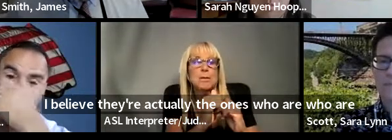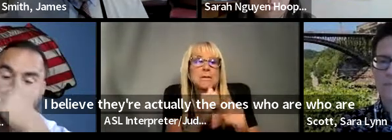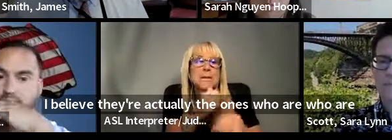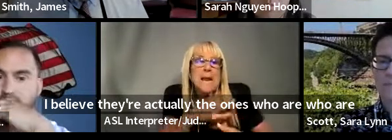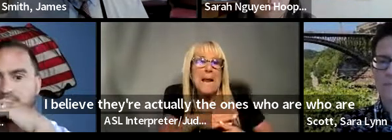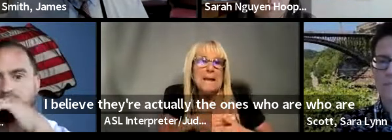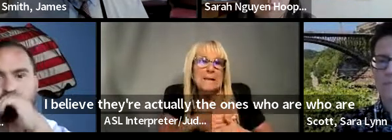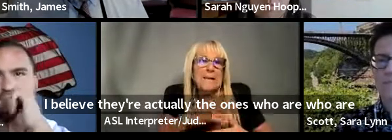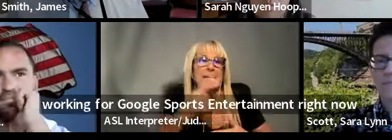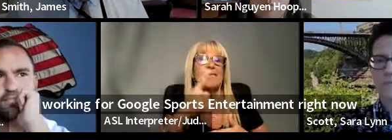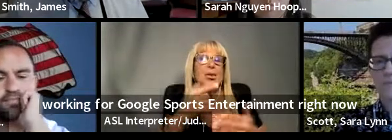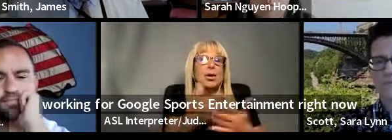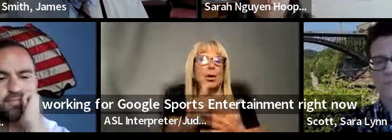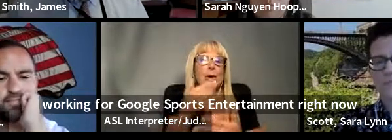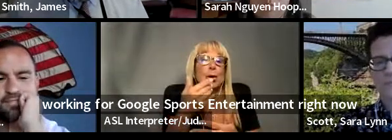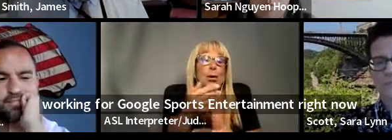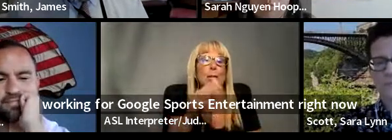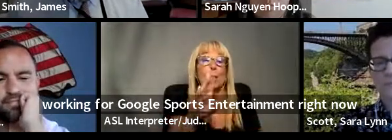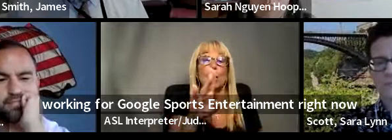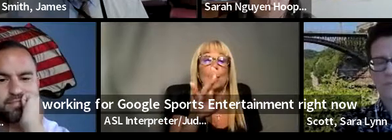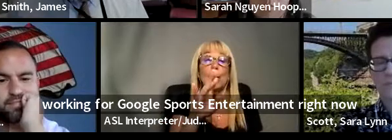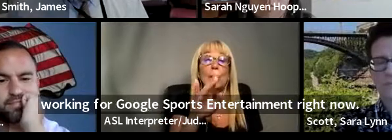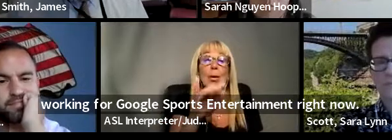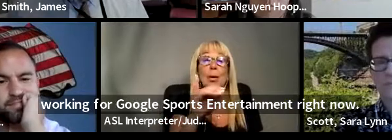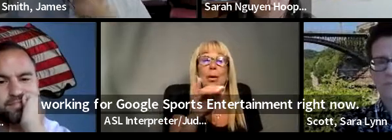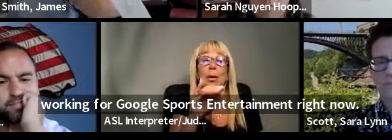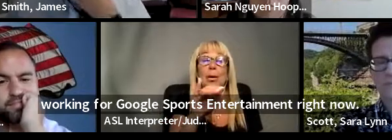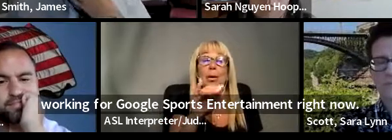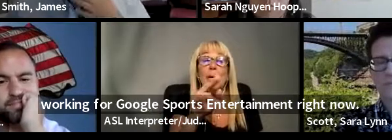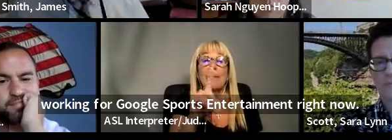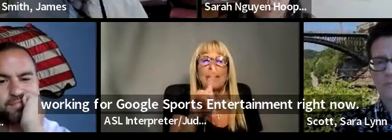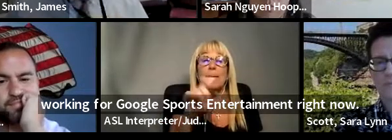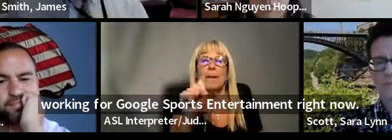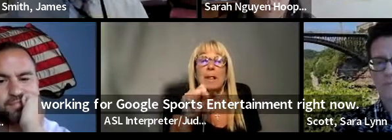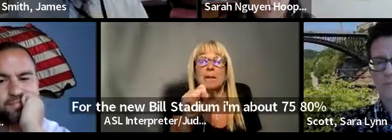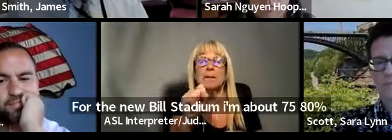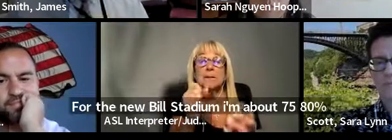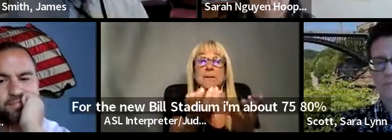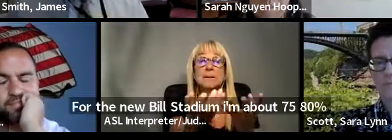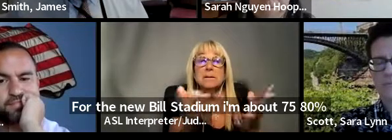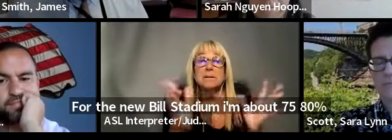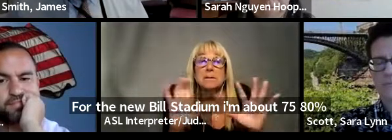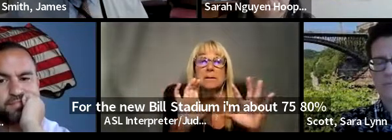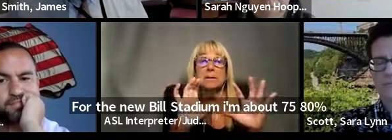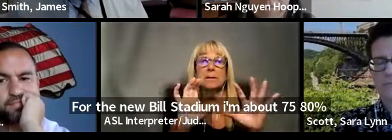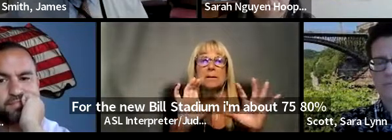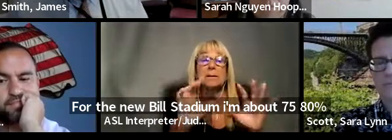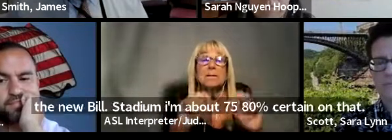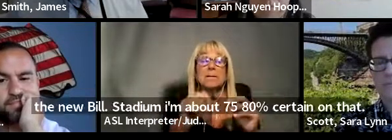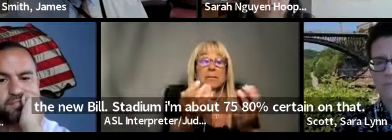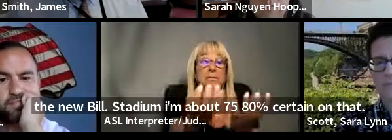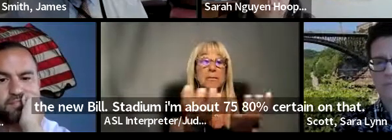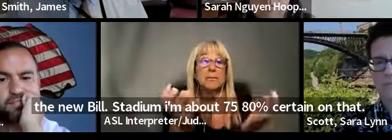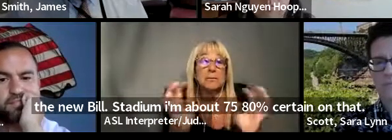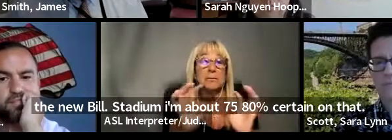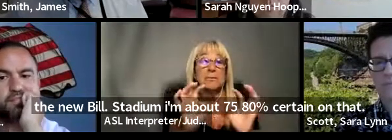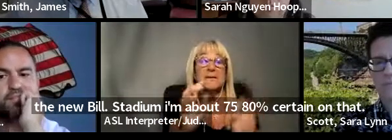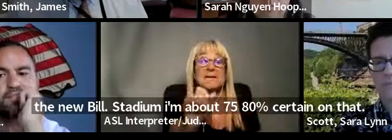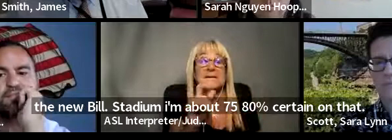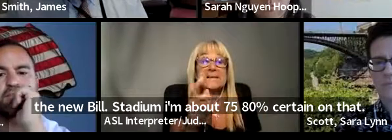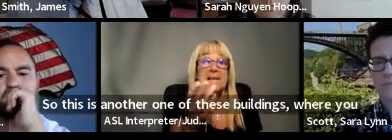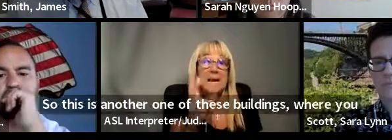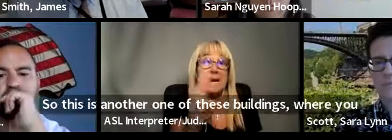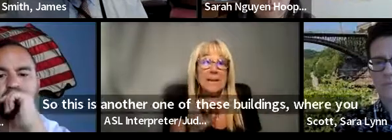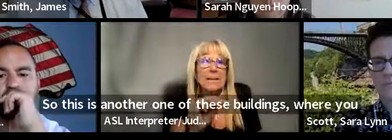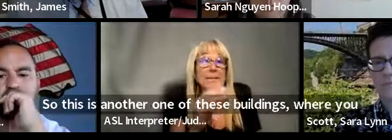Bills Stadium. I'm about 75 to 80% certain on that. So this is another one of these buildings where, you know, again, it